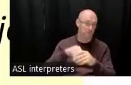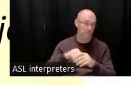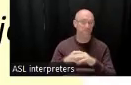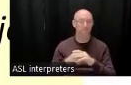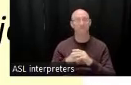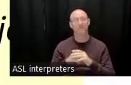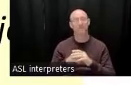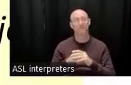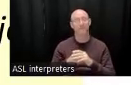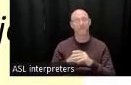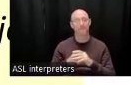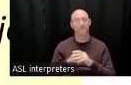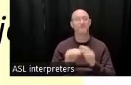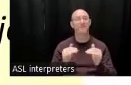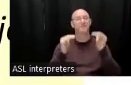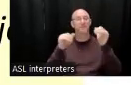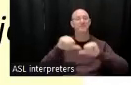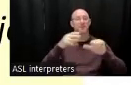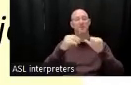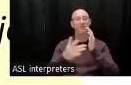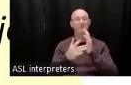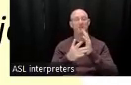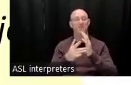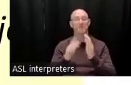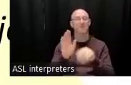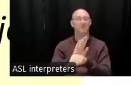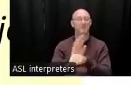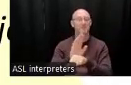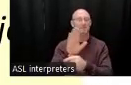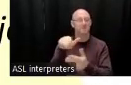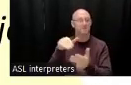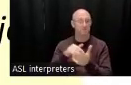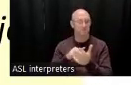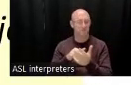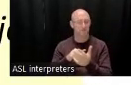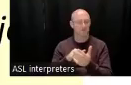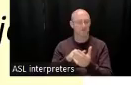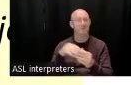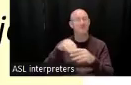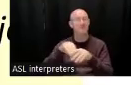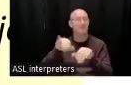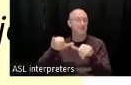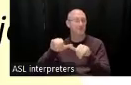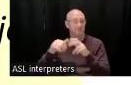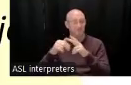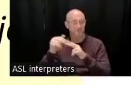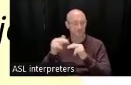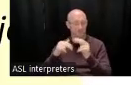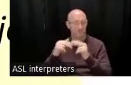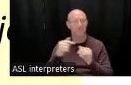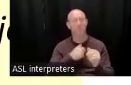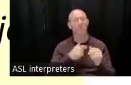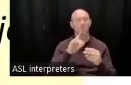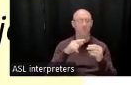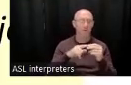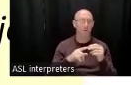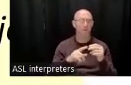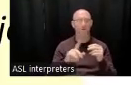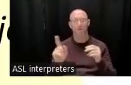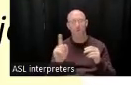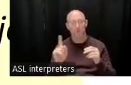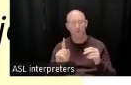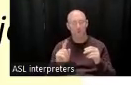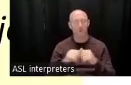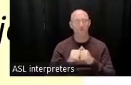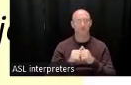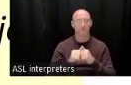But this is the Advanced Science and Technology Commercialization Center within the engineering complex. So we talk about how it's located,